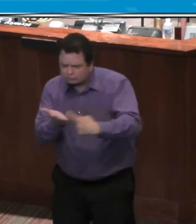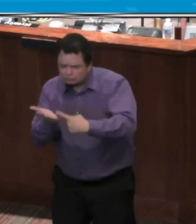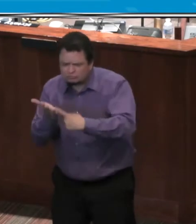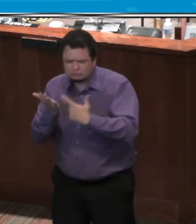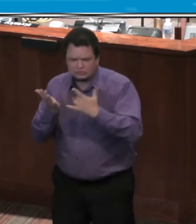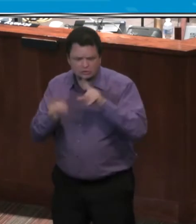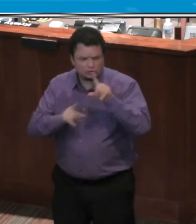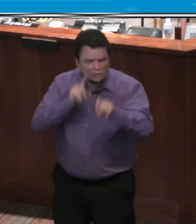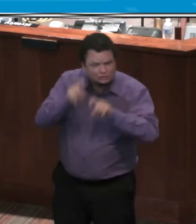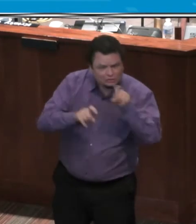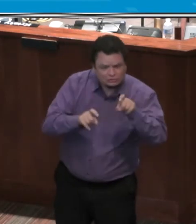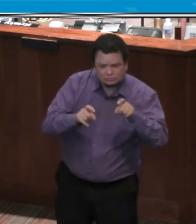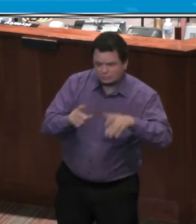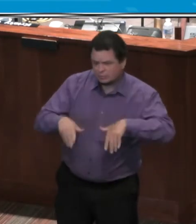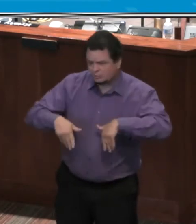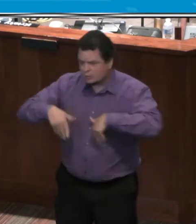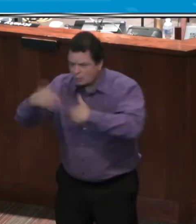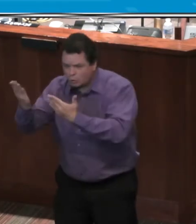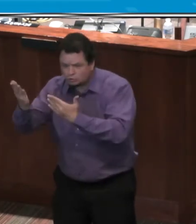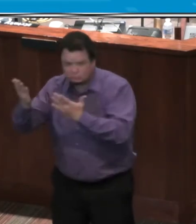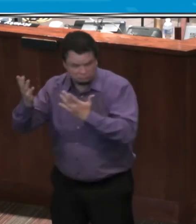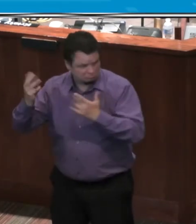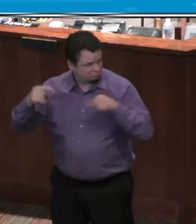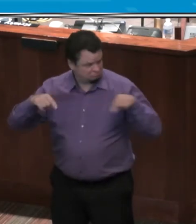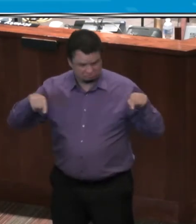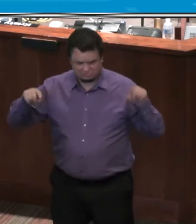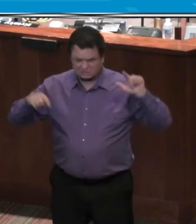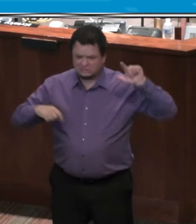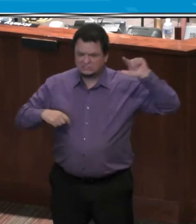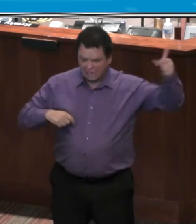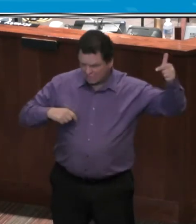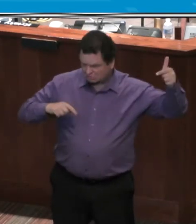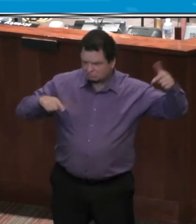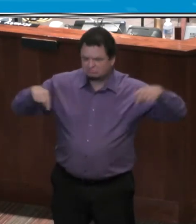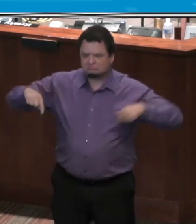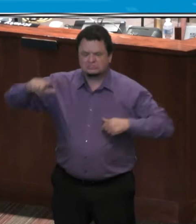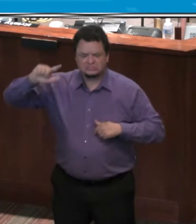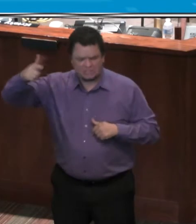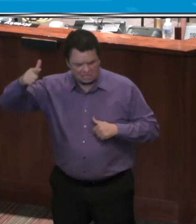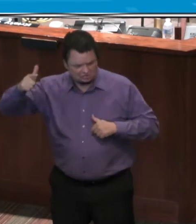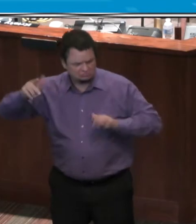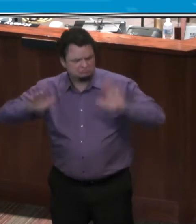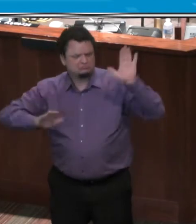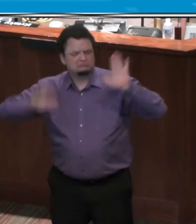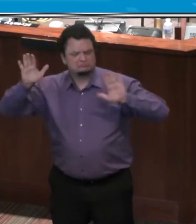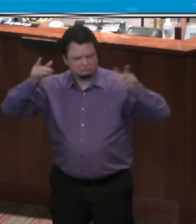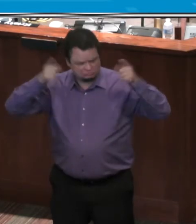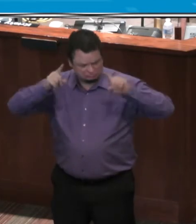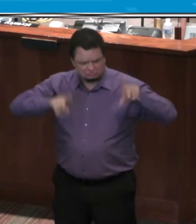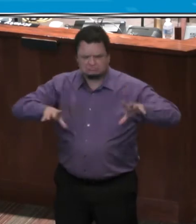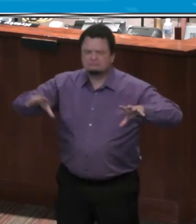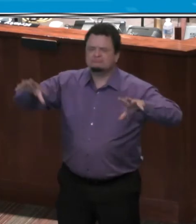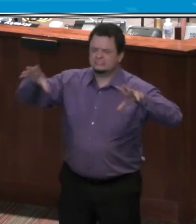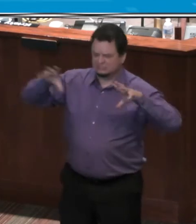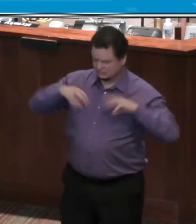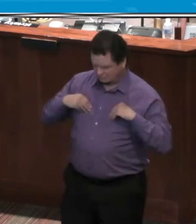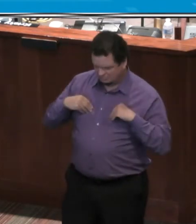favor? Aye. Okay. Board of Health comments.